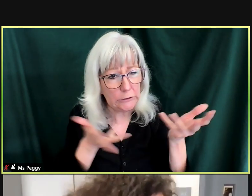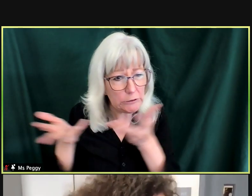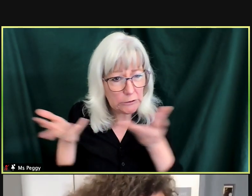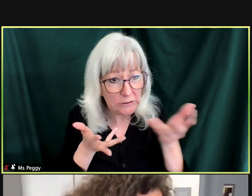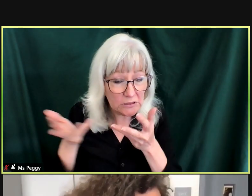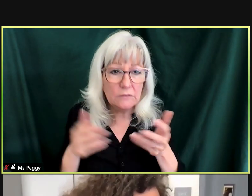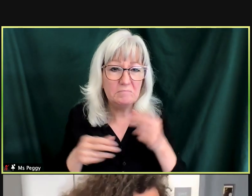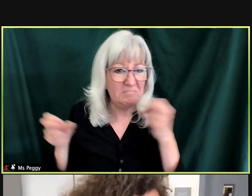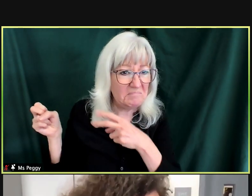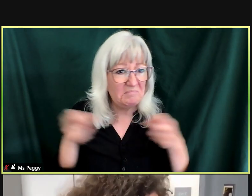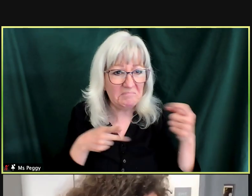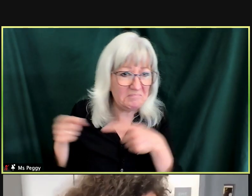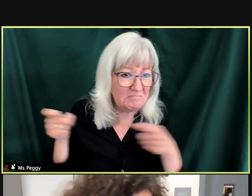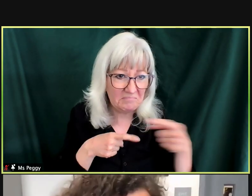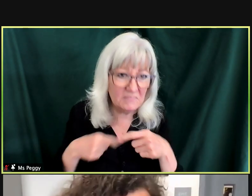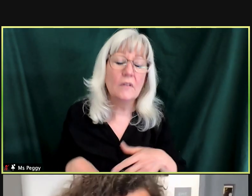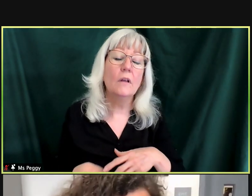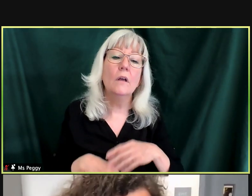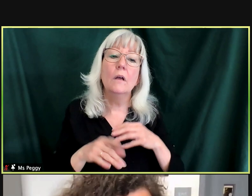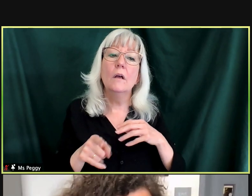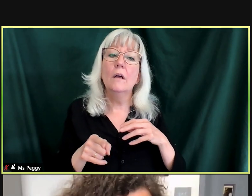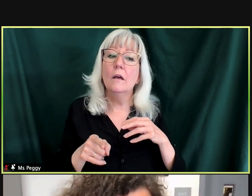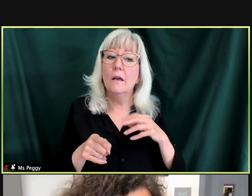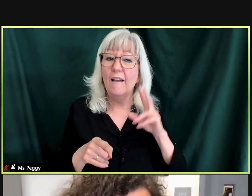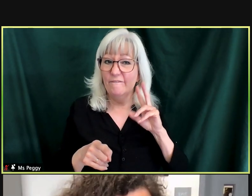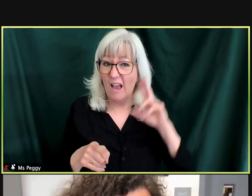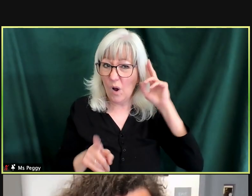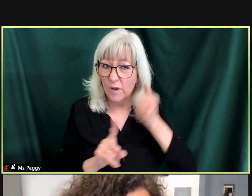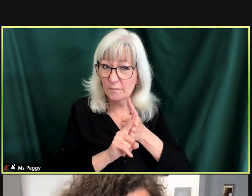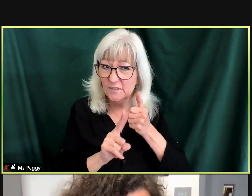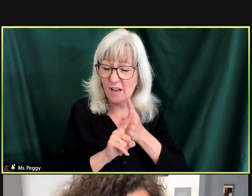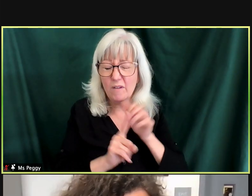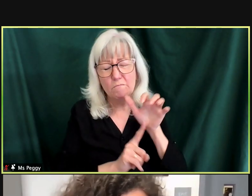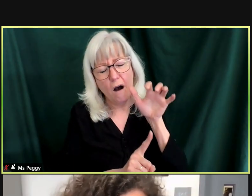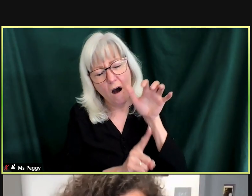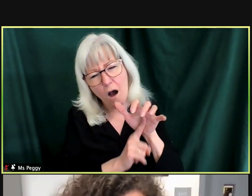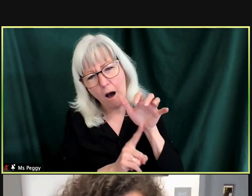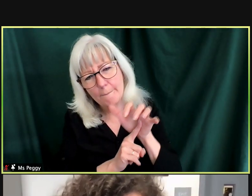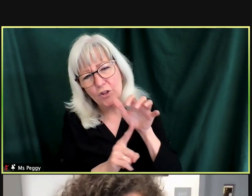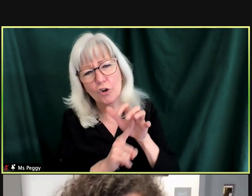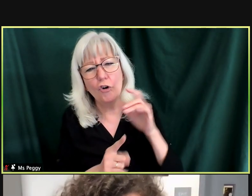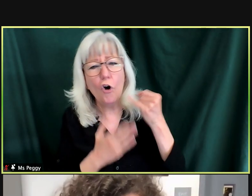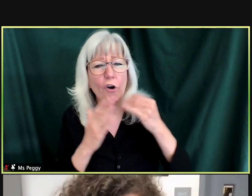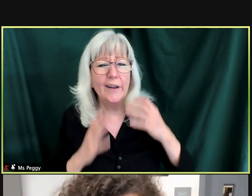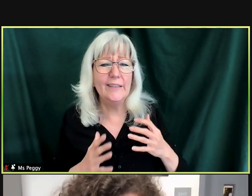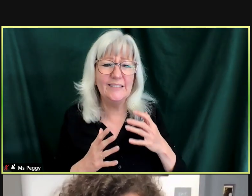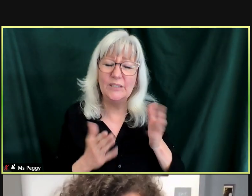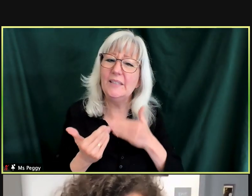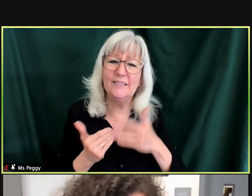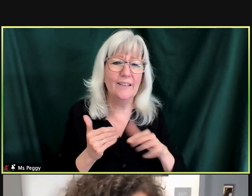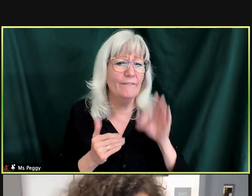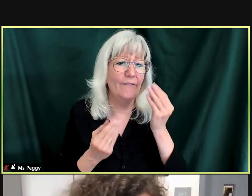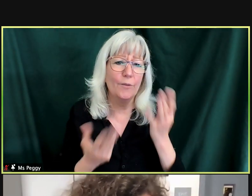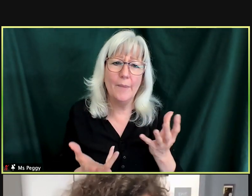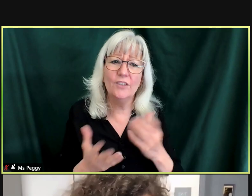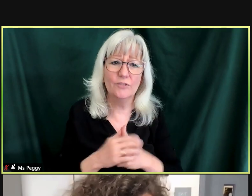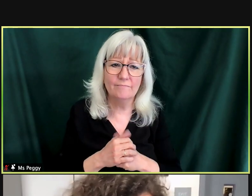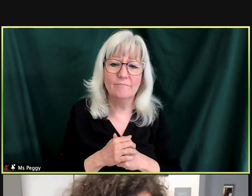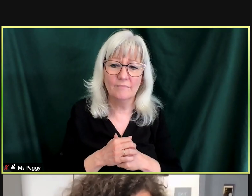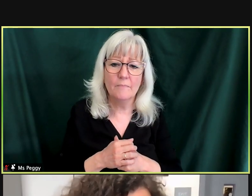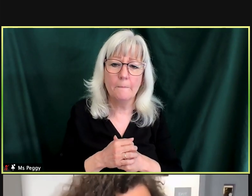obviously he's one of the most popular artists that's ever lived, so it's easy to find information about him. And he,